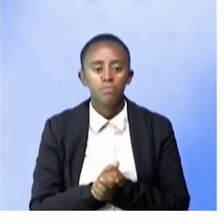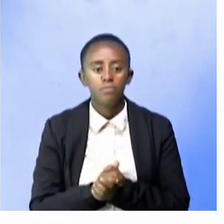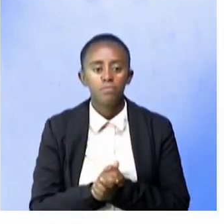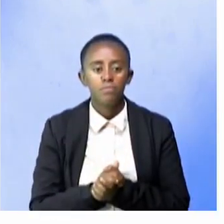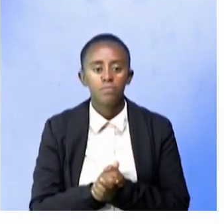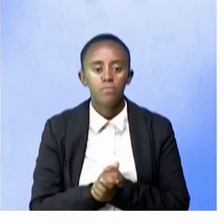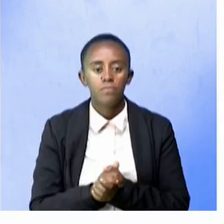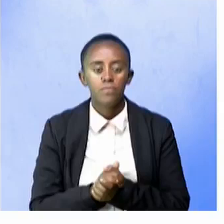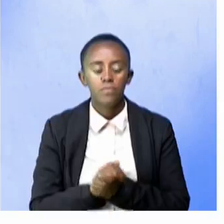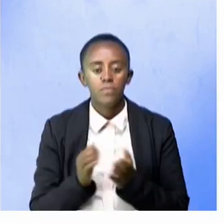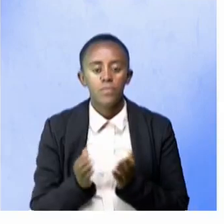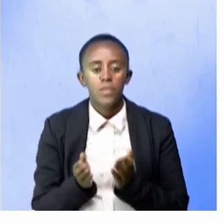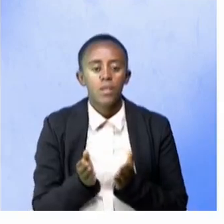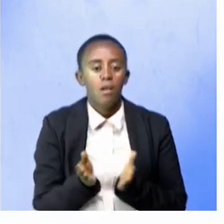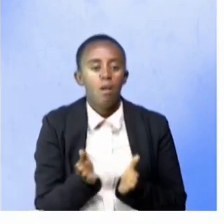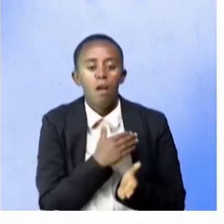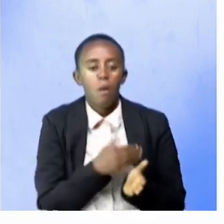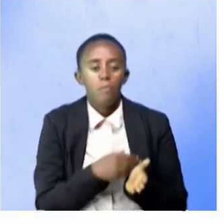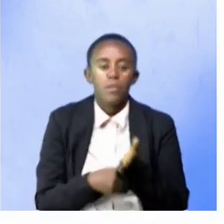gabi